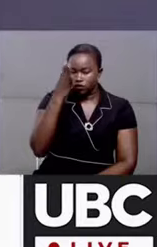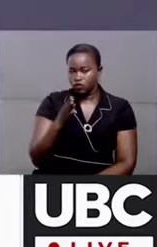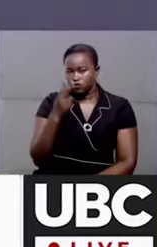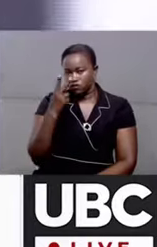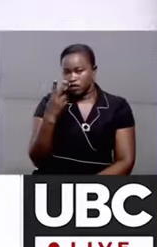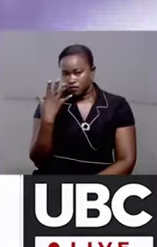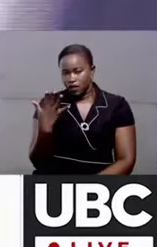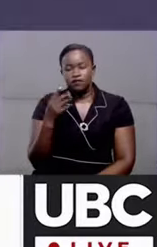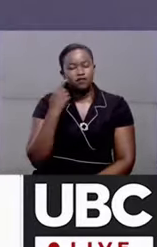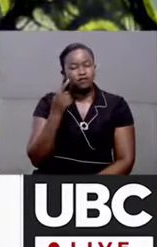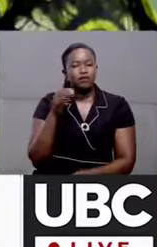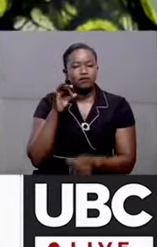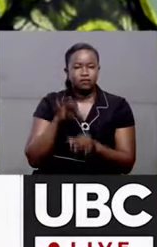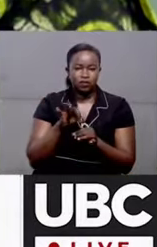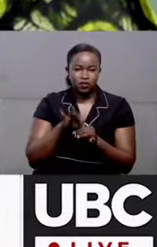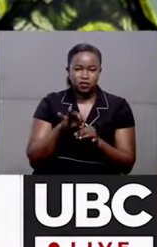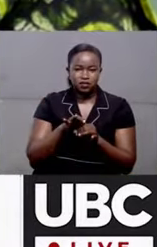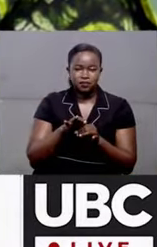24-25 for votes